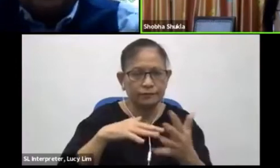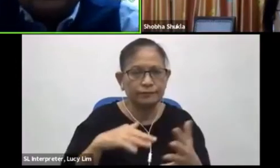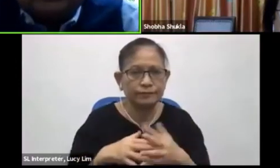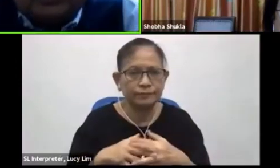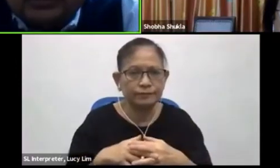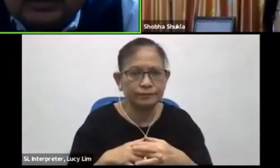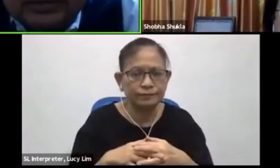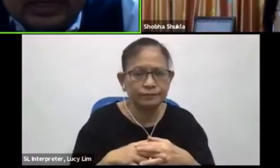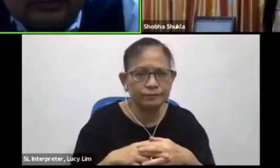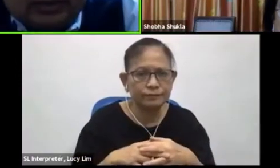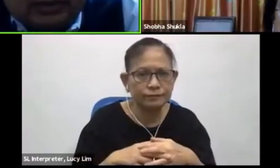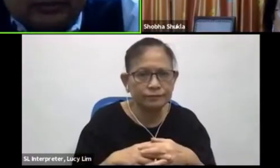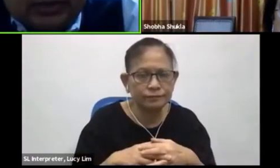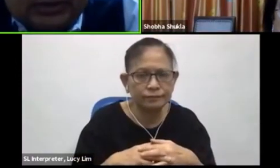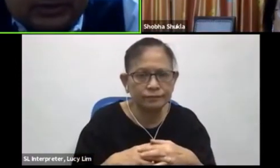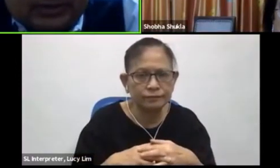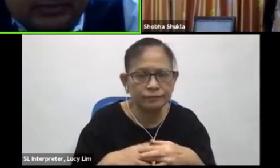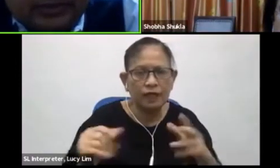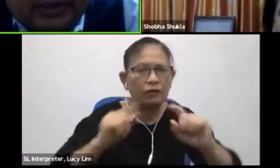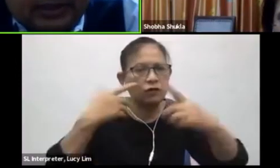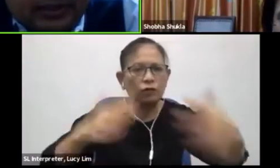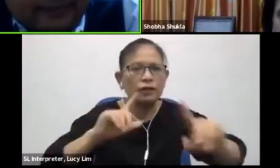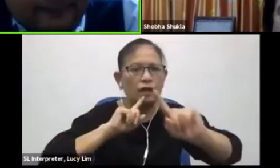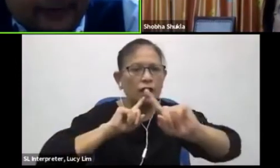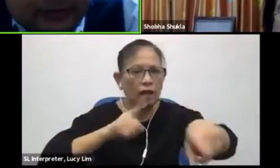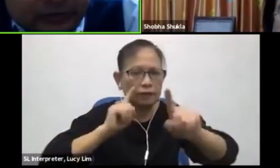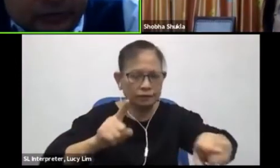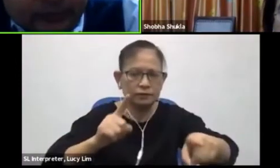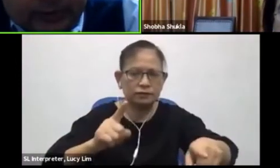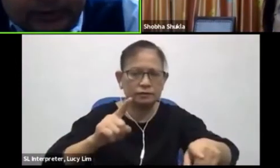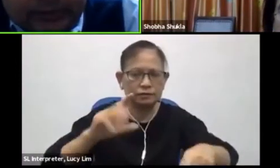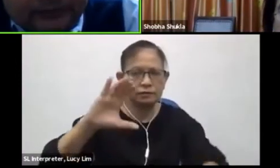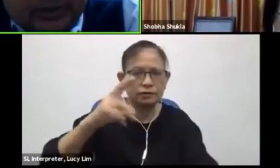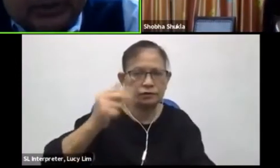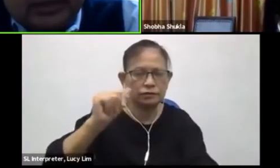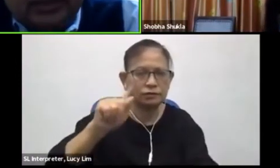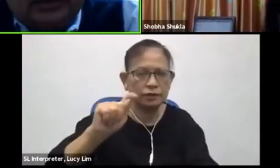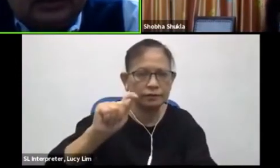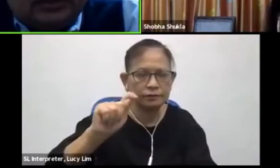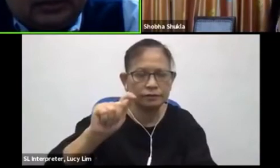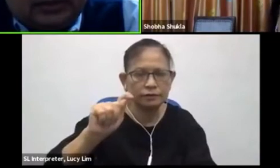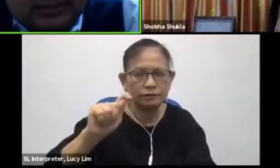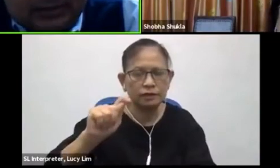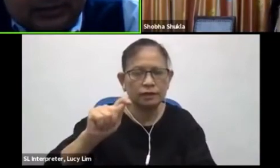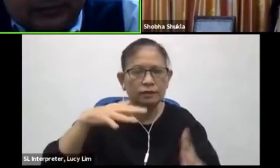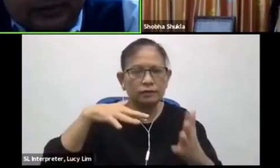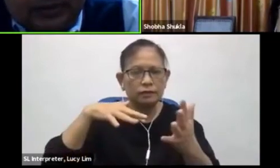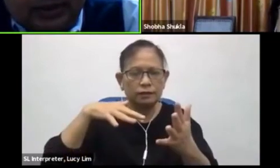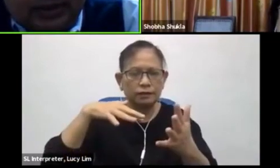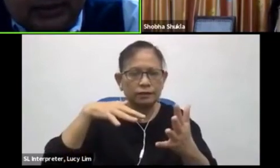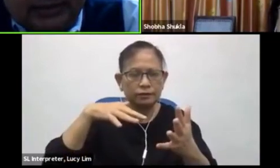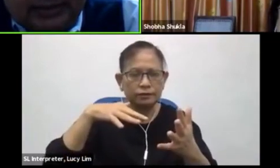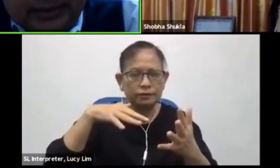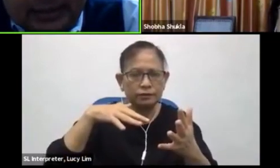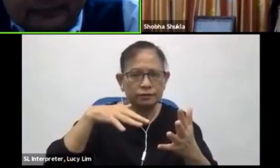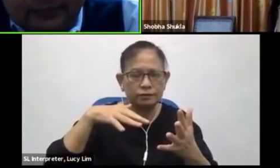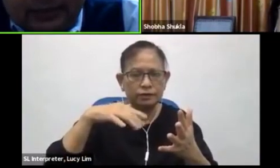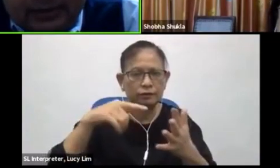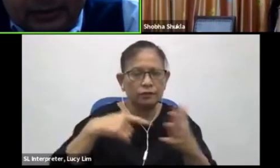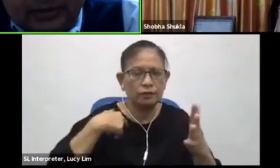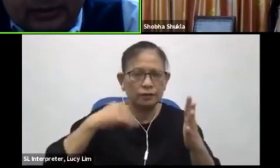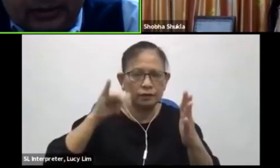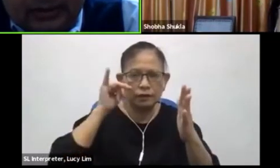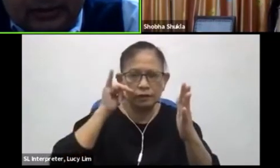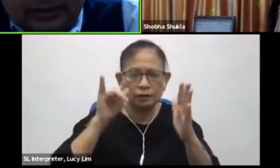Yes, I did answer in the chat, but I will just repeat yes, it. Yes, yes. So the study, I didn't interact with